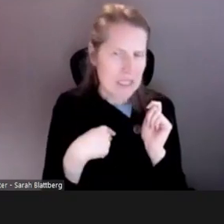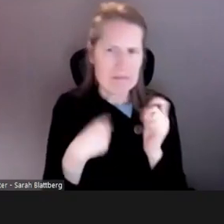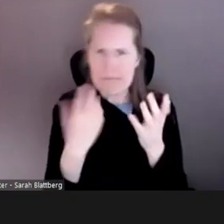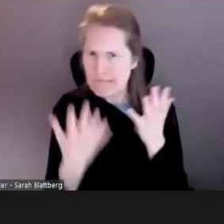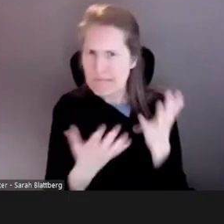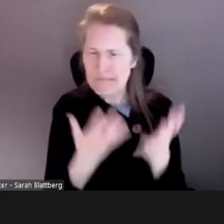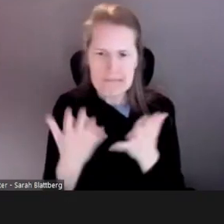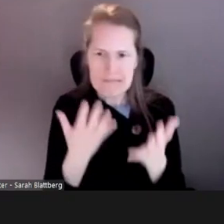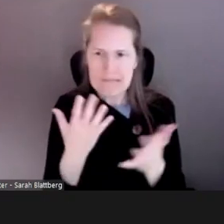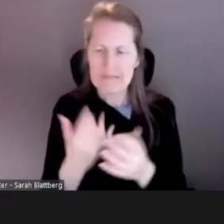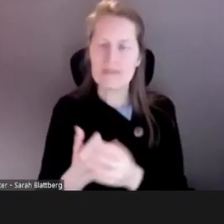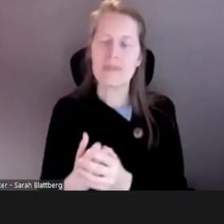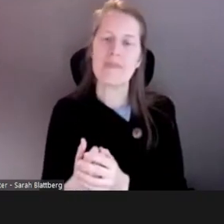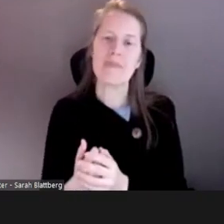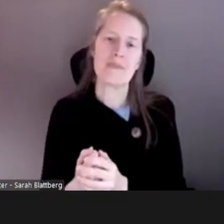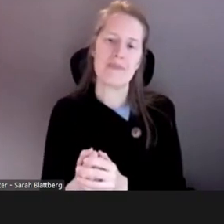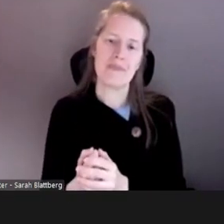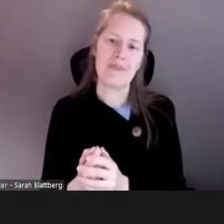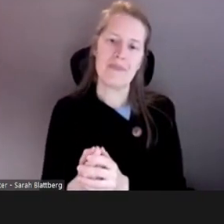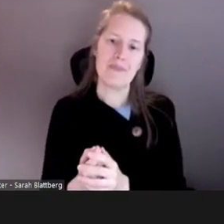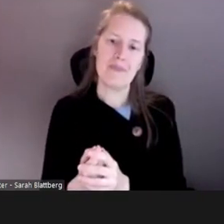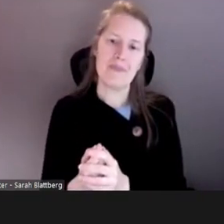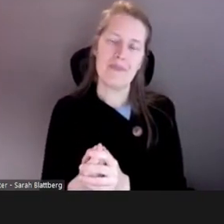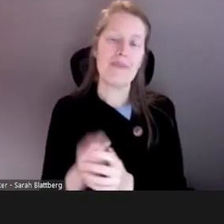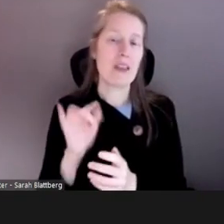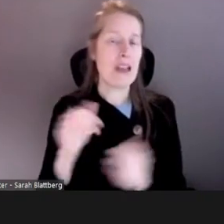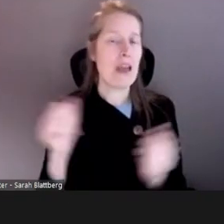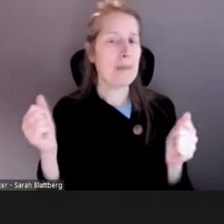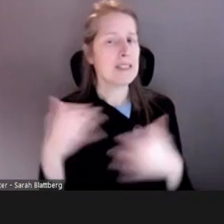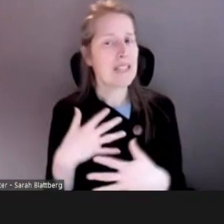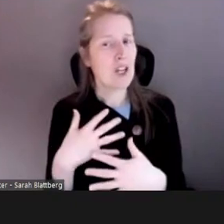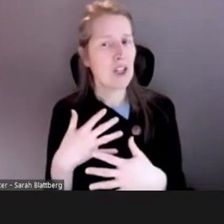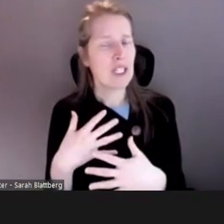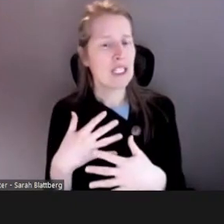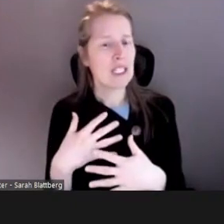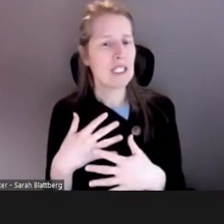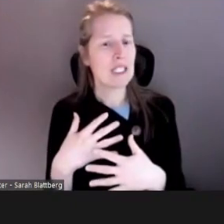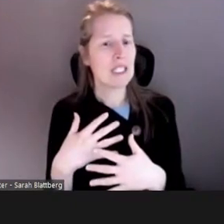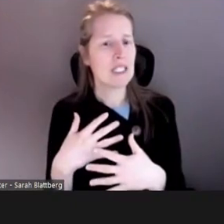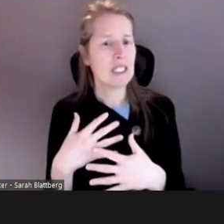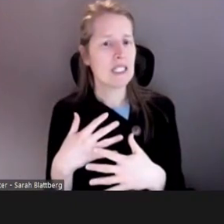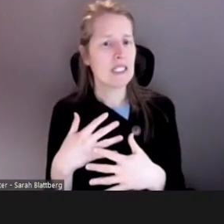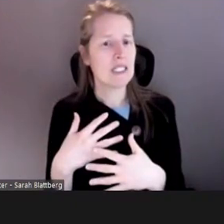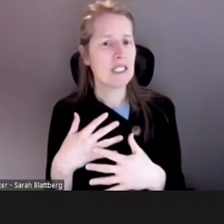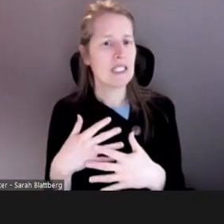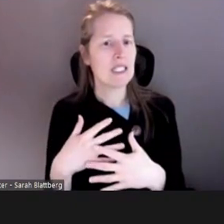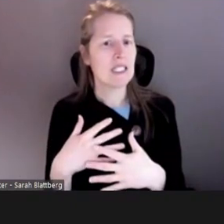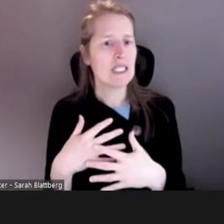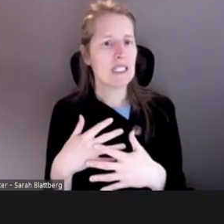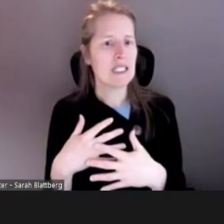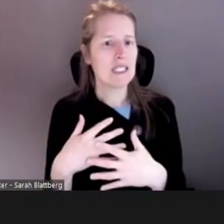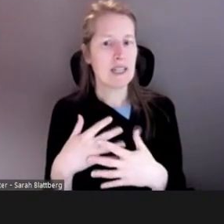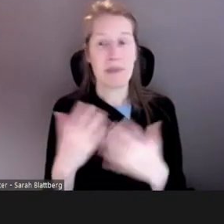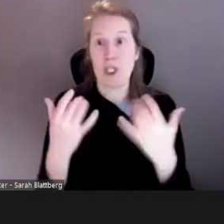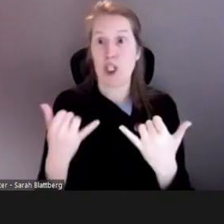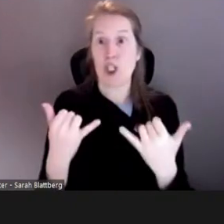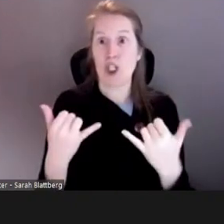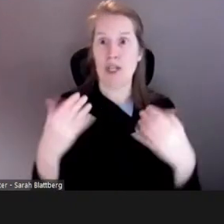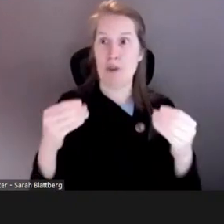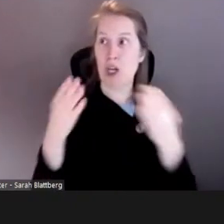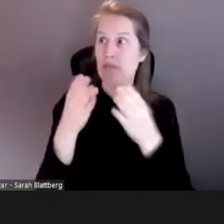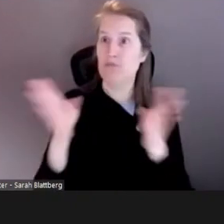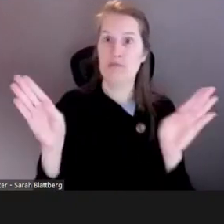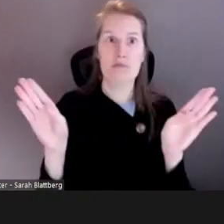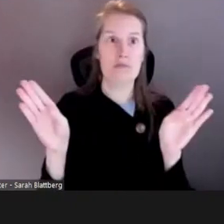And, you know, I think that it's scary when you look at the current market and you think